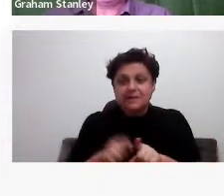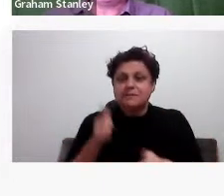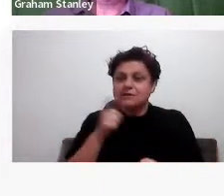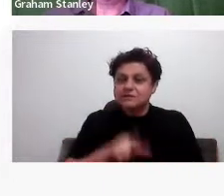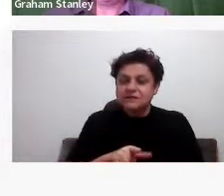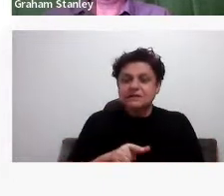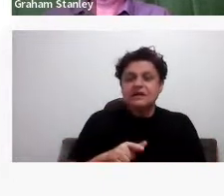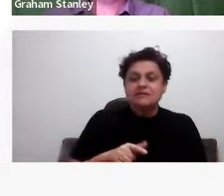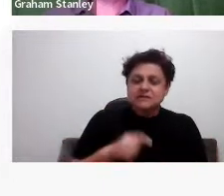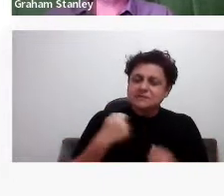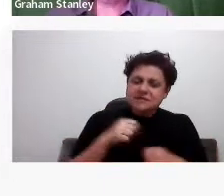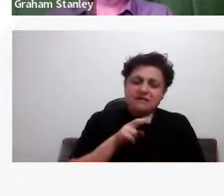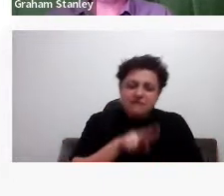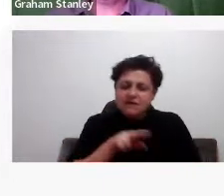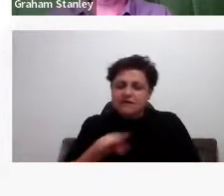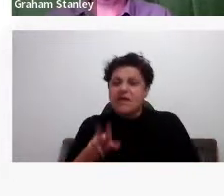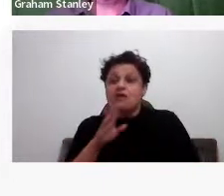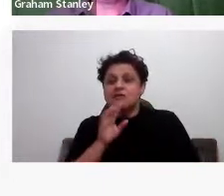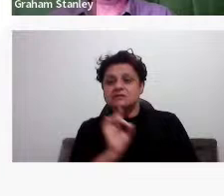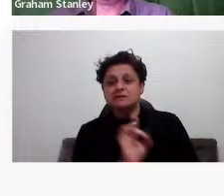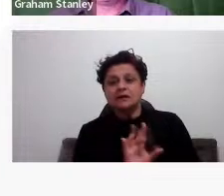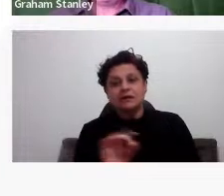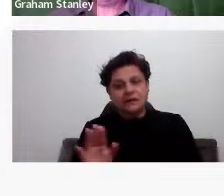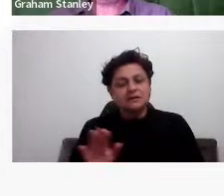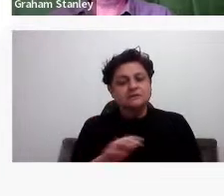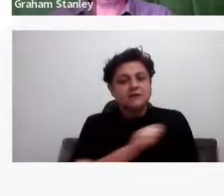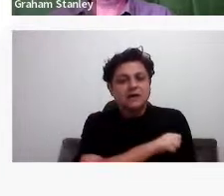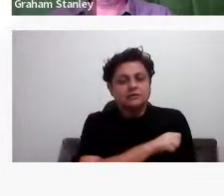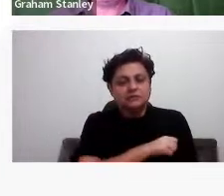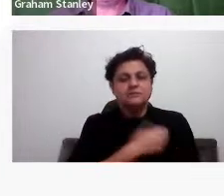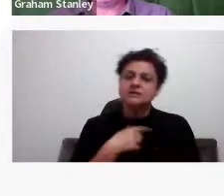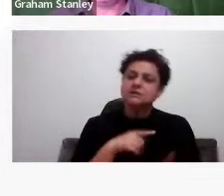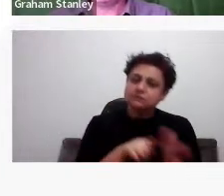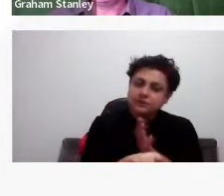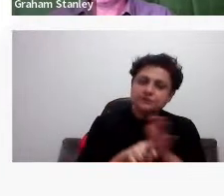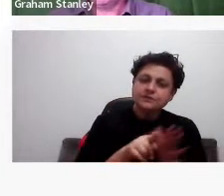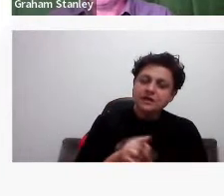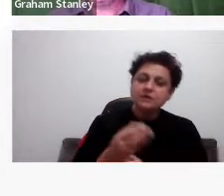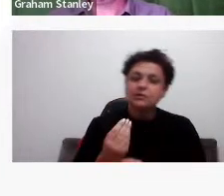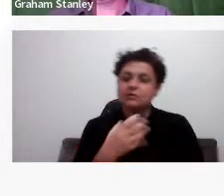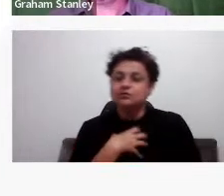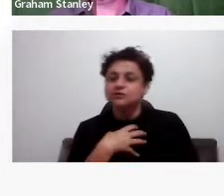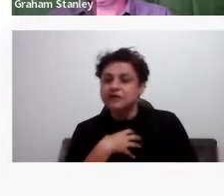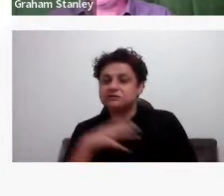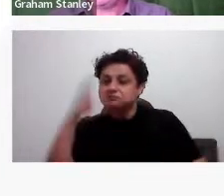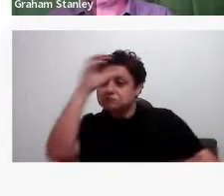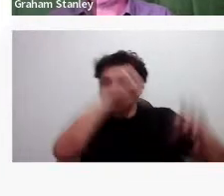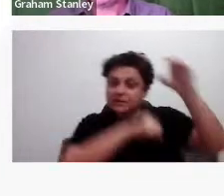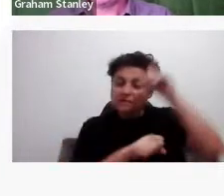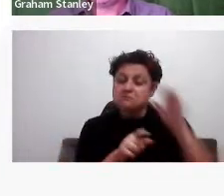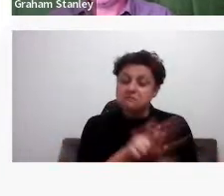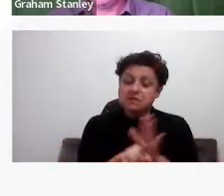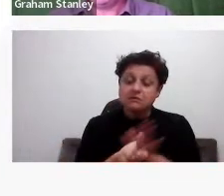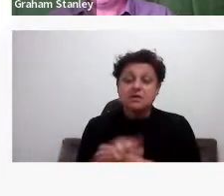interview your learners about their favorite ways of learning and how confident they feel completing